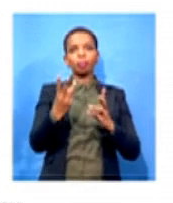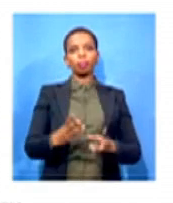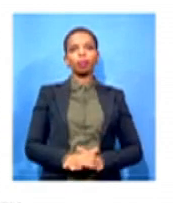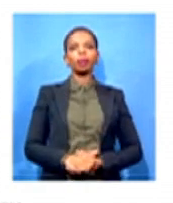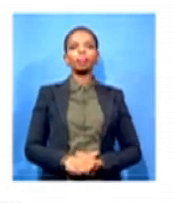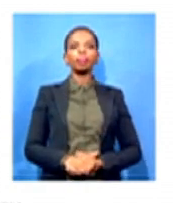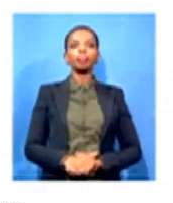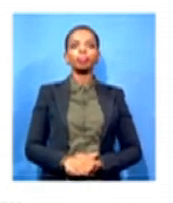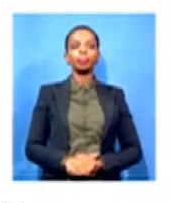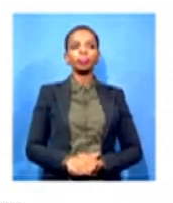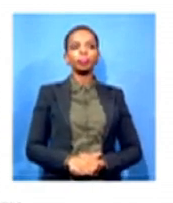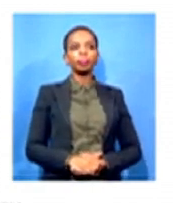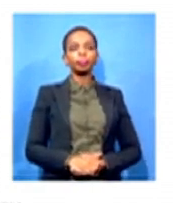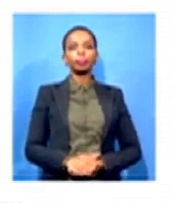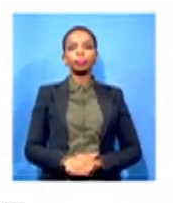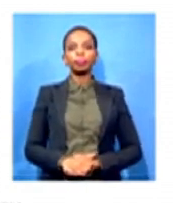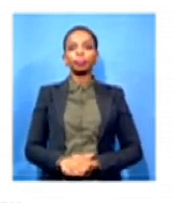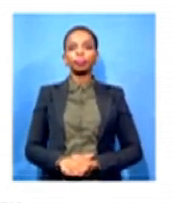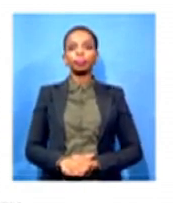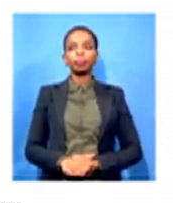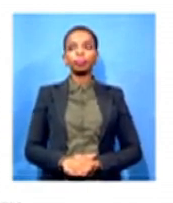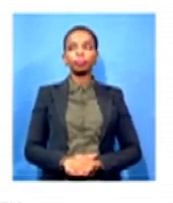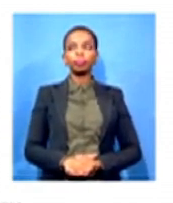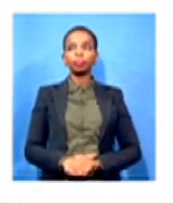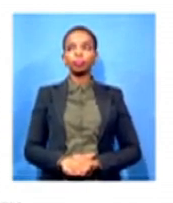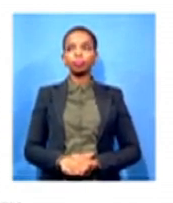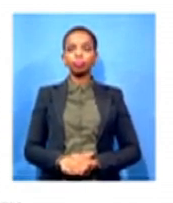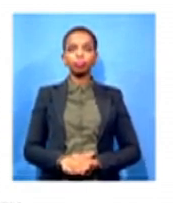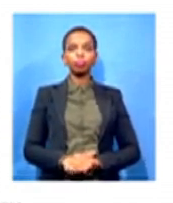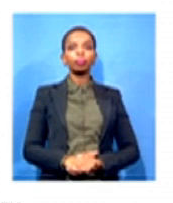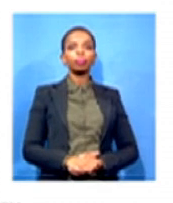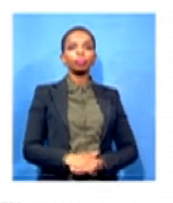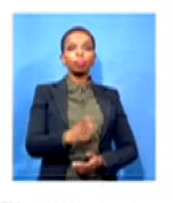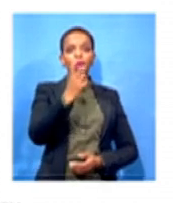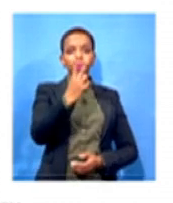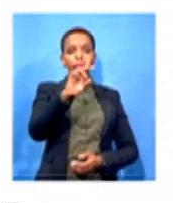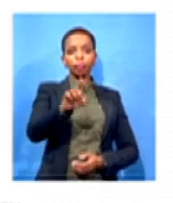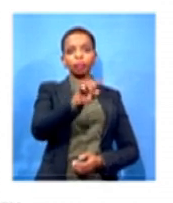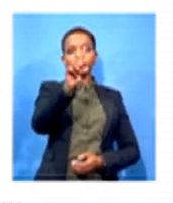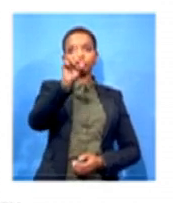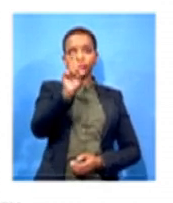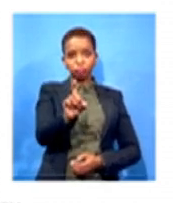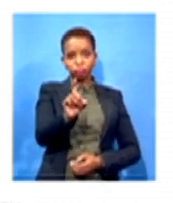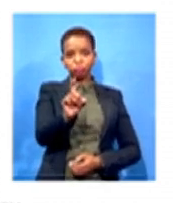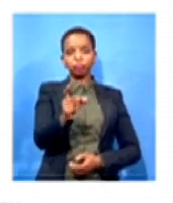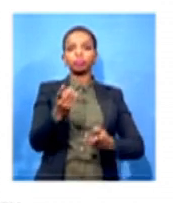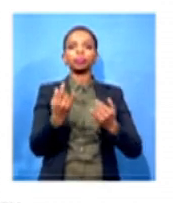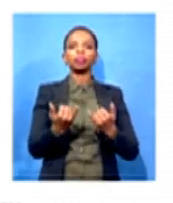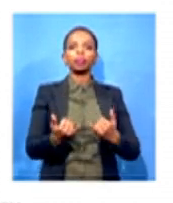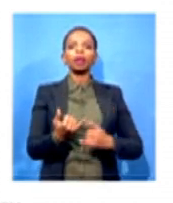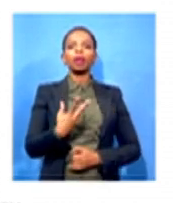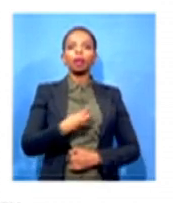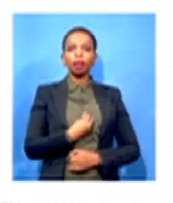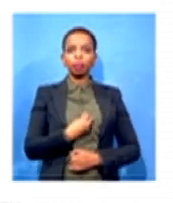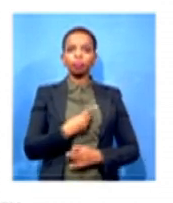So I'll address these two questions in the next slides, 15 to 20 slides. Next slide.